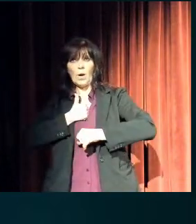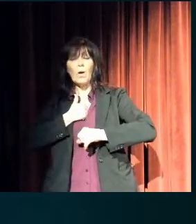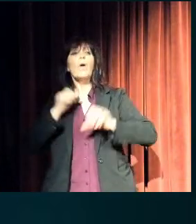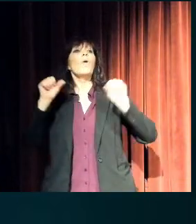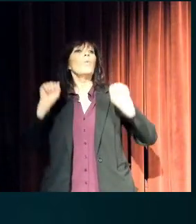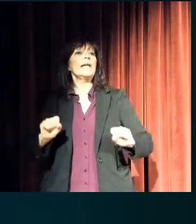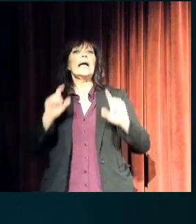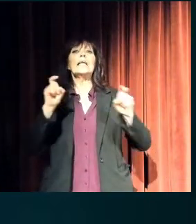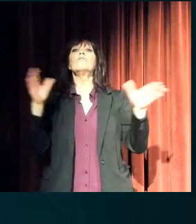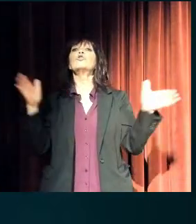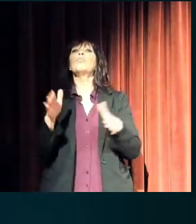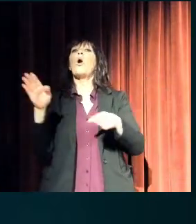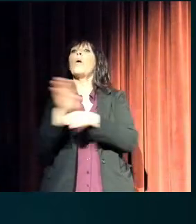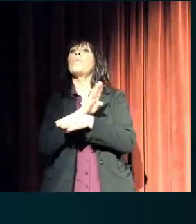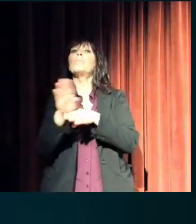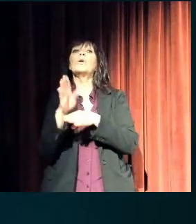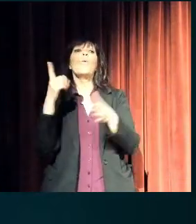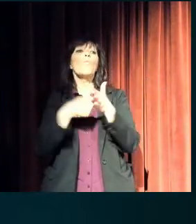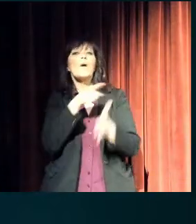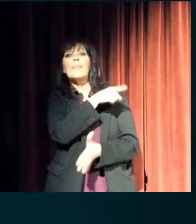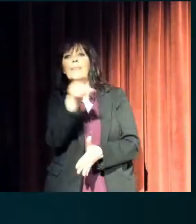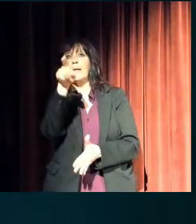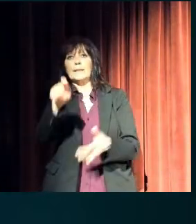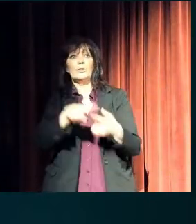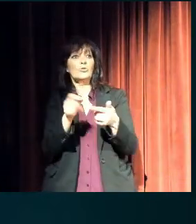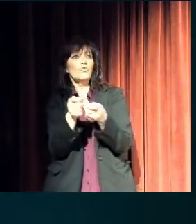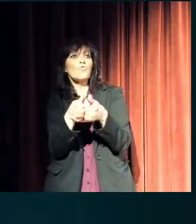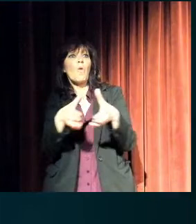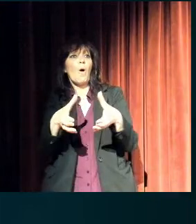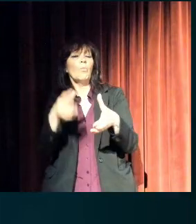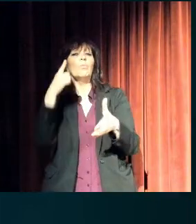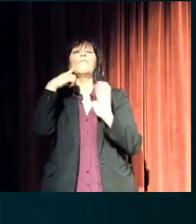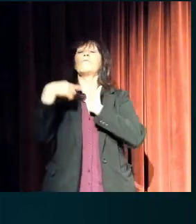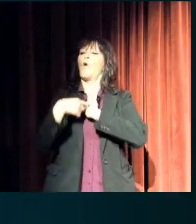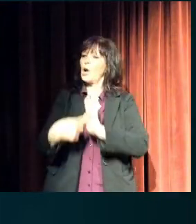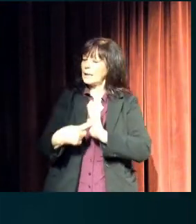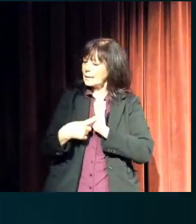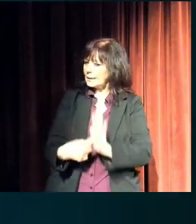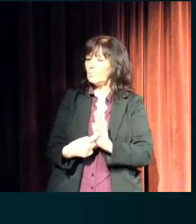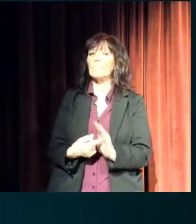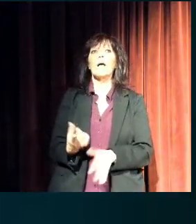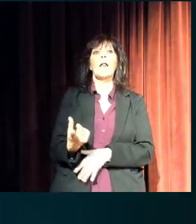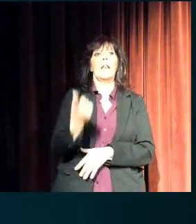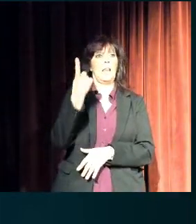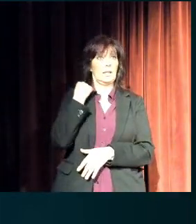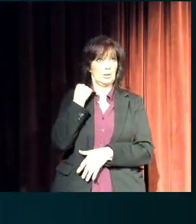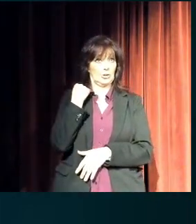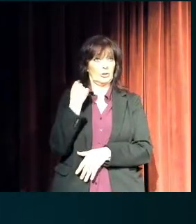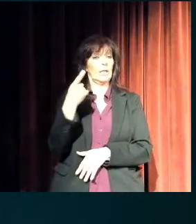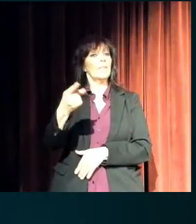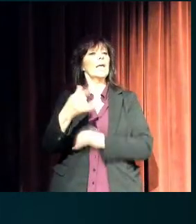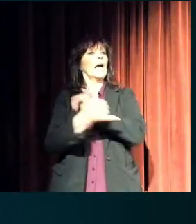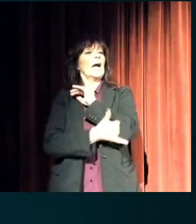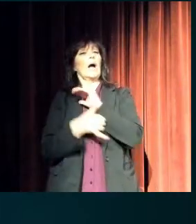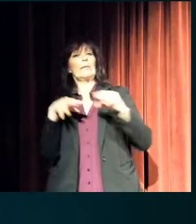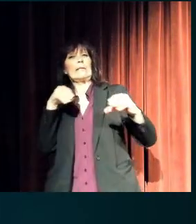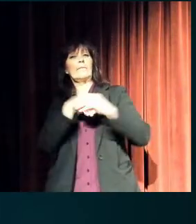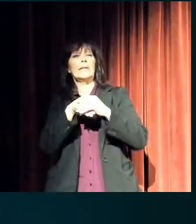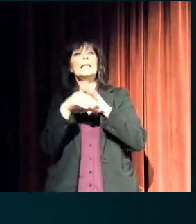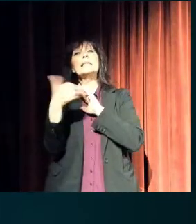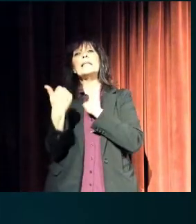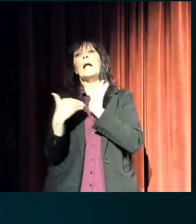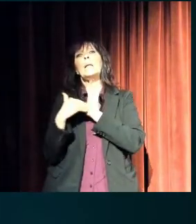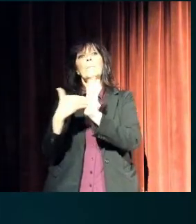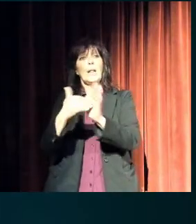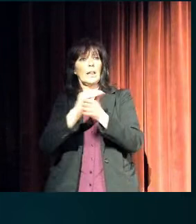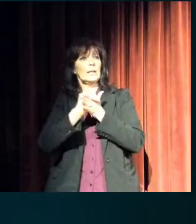can give small businesses the tools they need to grow. For example, last year, the county invested $10